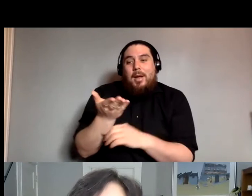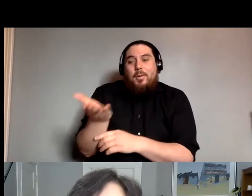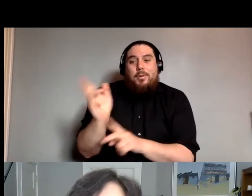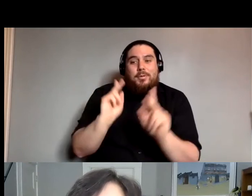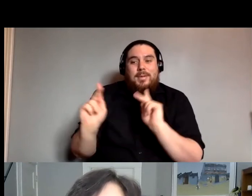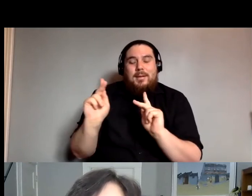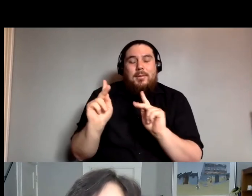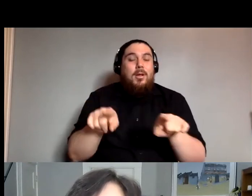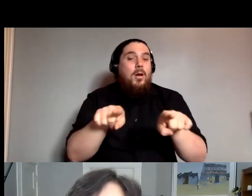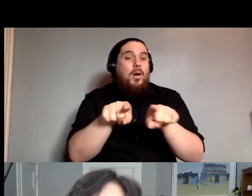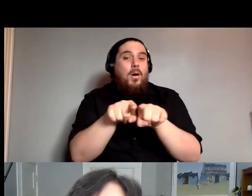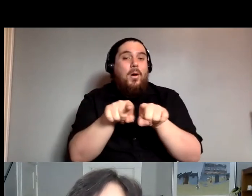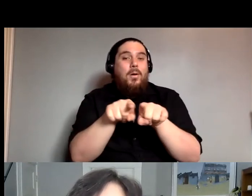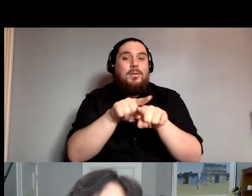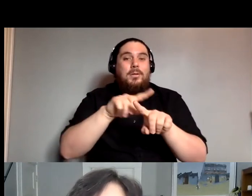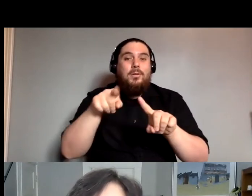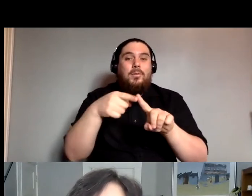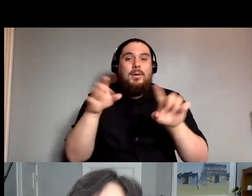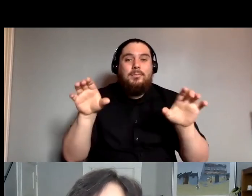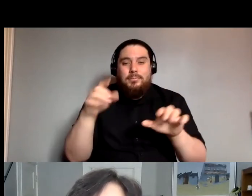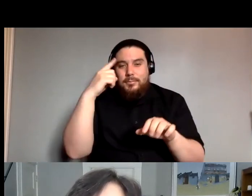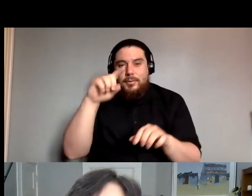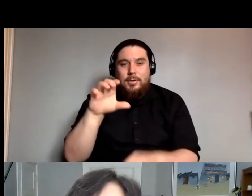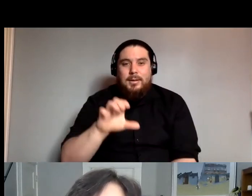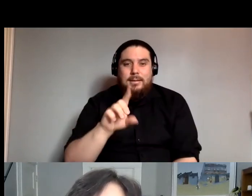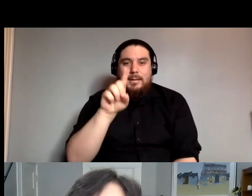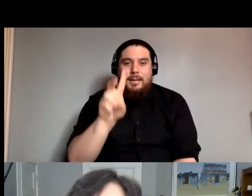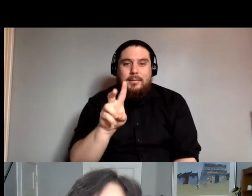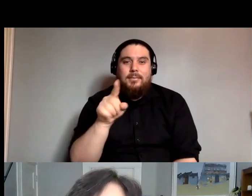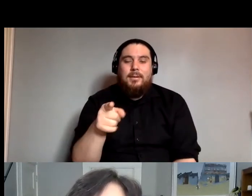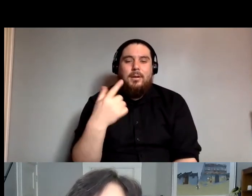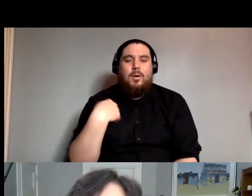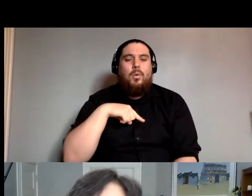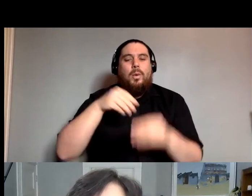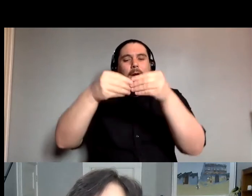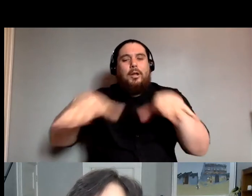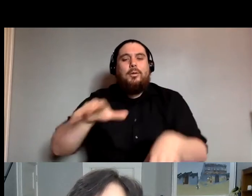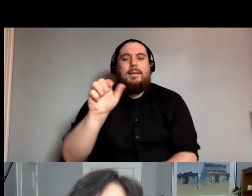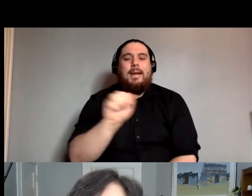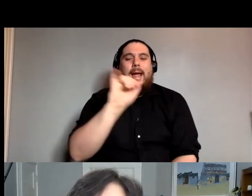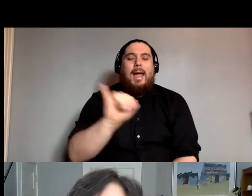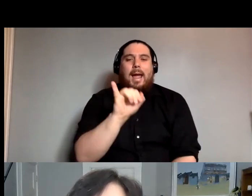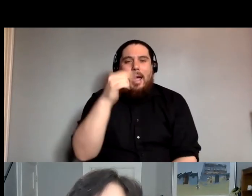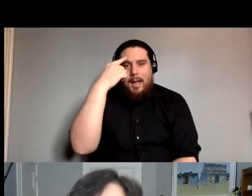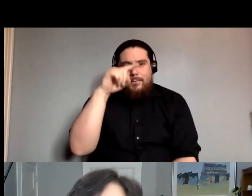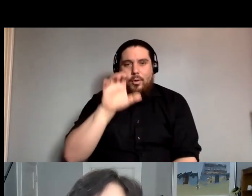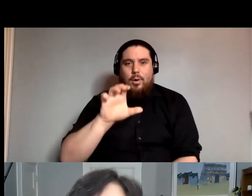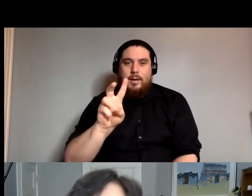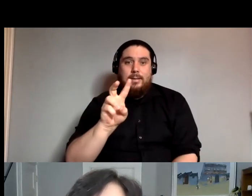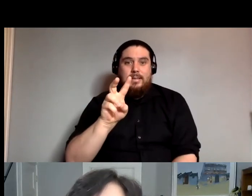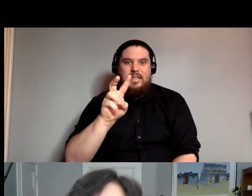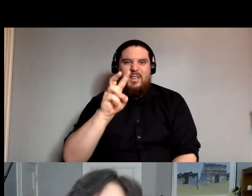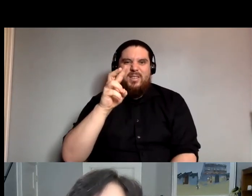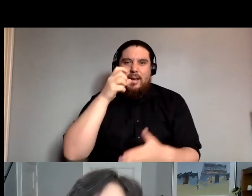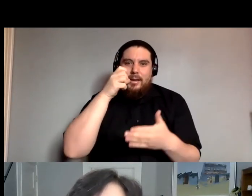we're even combing through CVs, because we're using a lot of AI as an industry to comb through CVs, again,